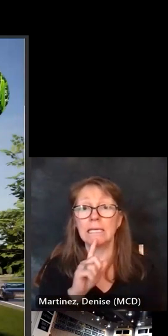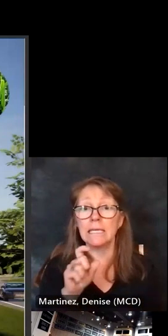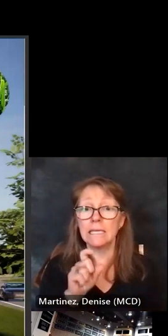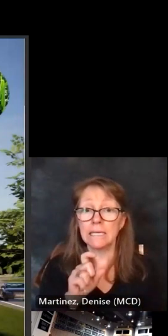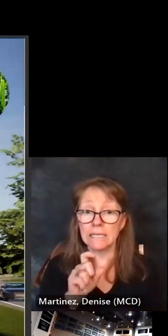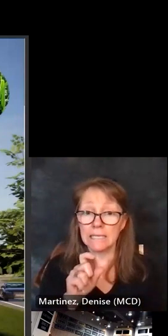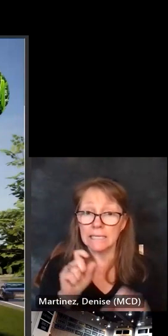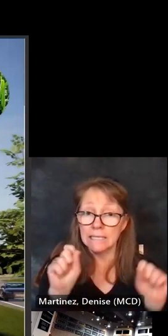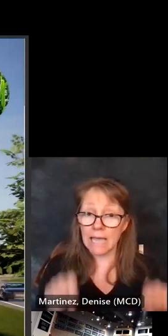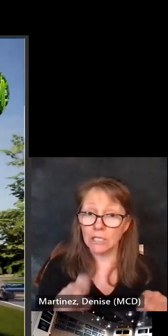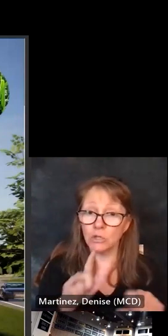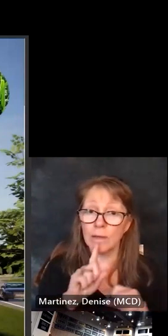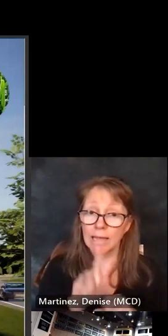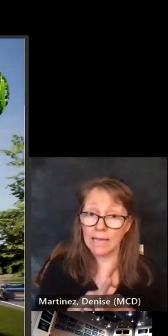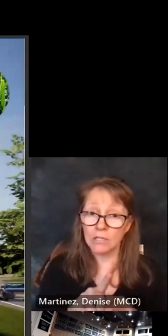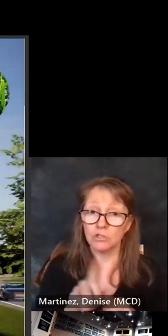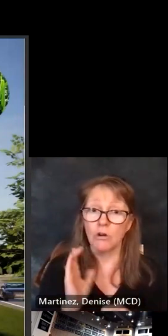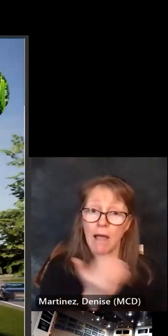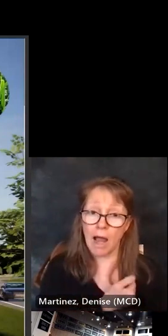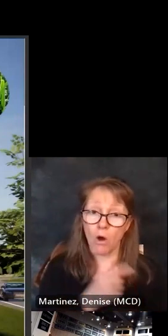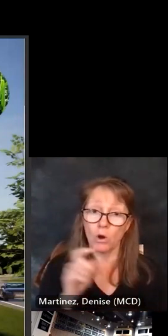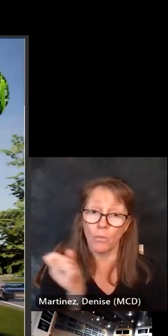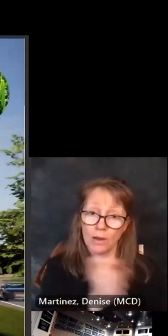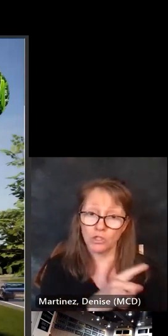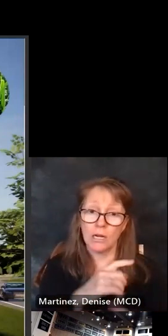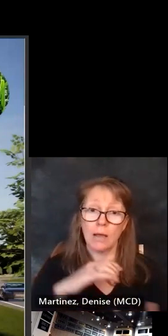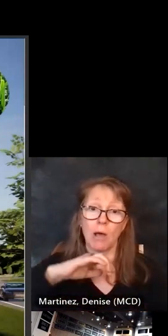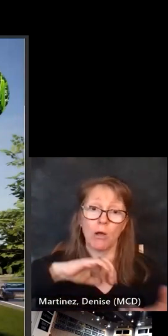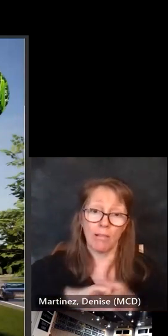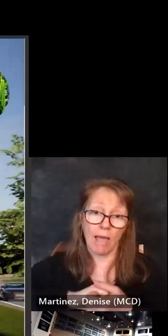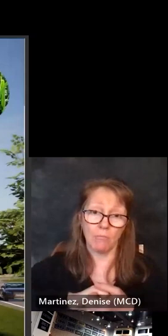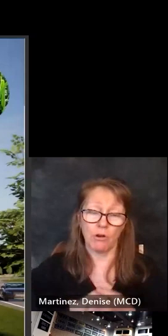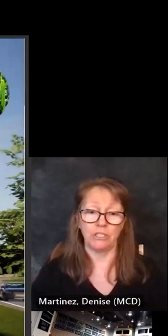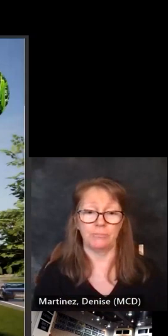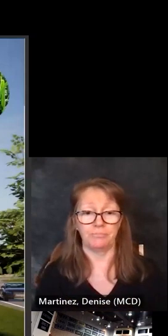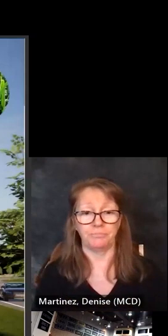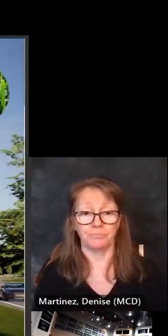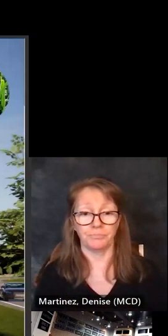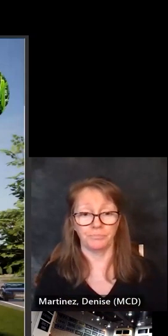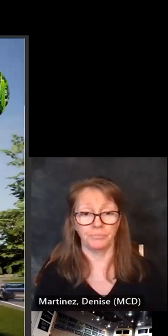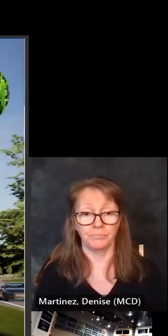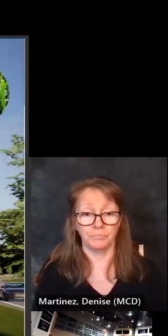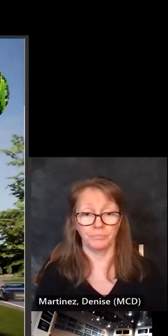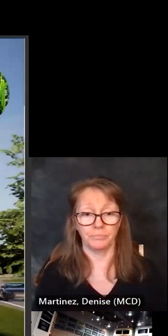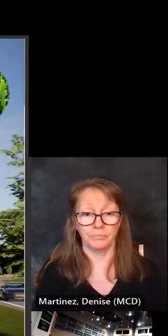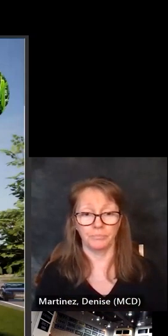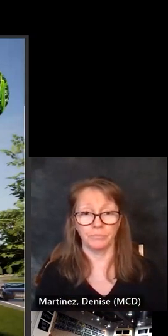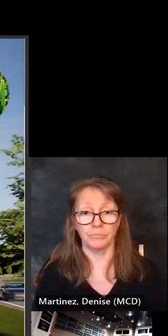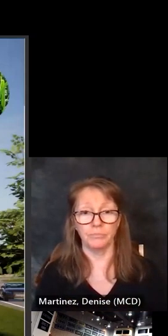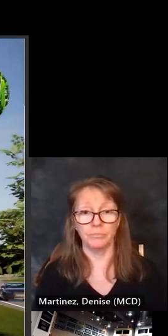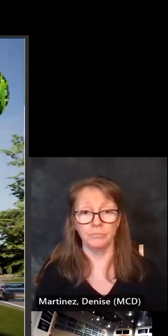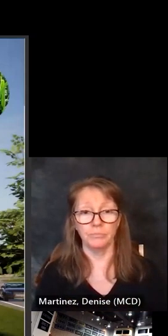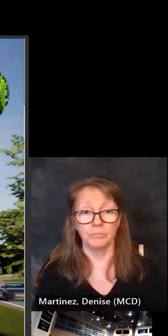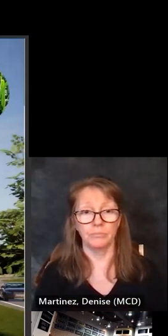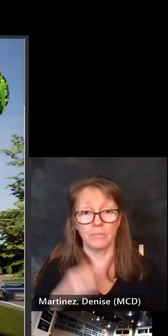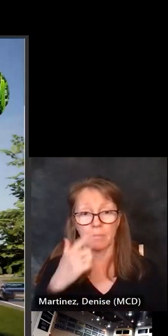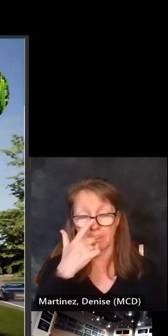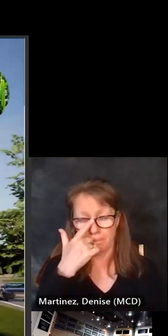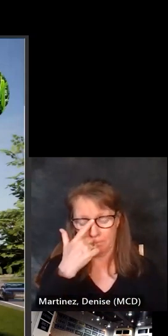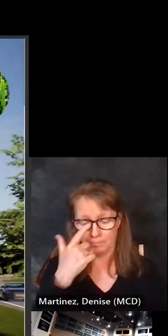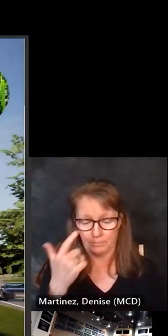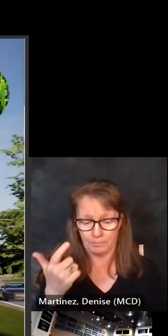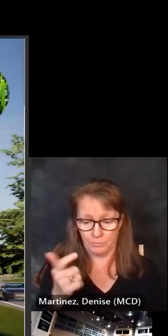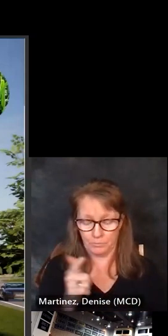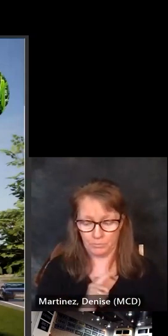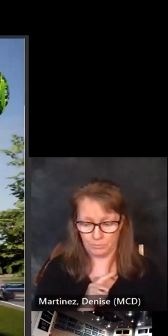about that collaboration? So I think what I'd say is, thank you for your